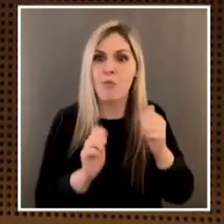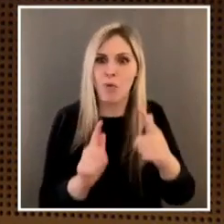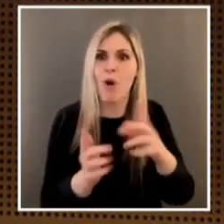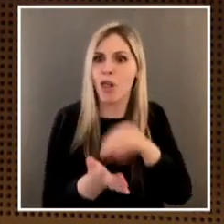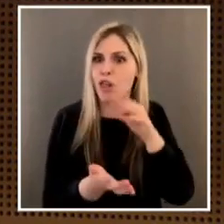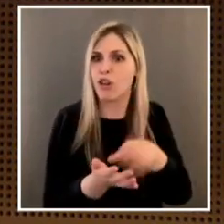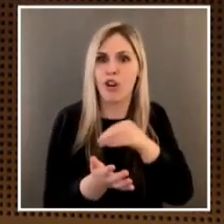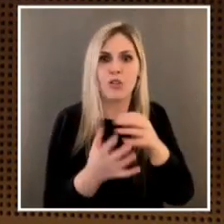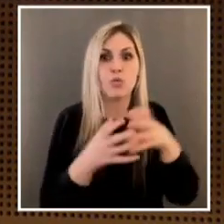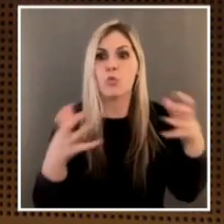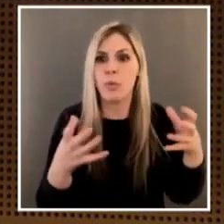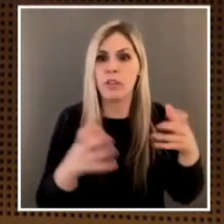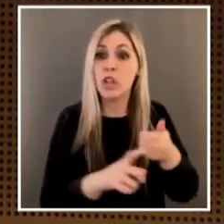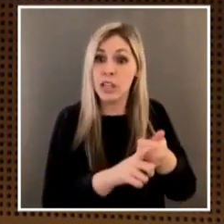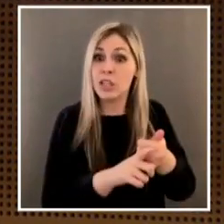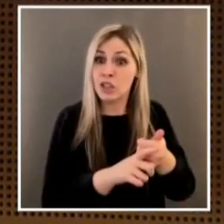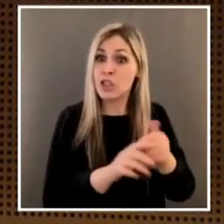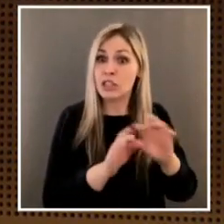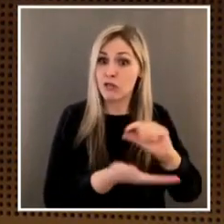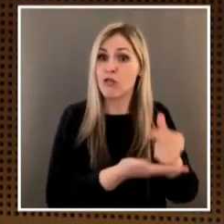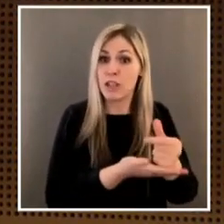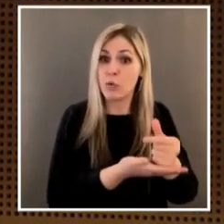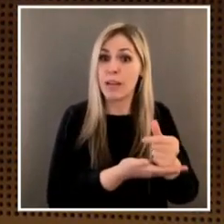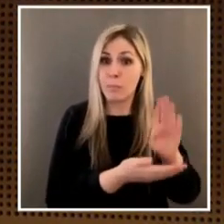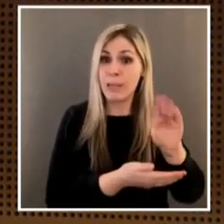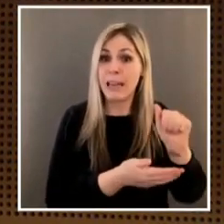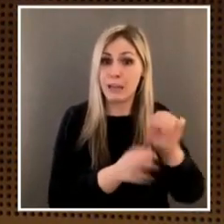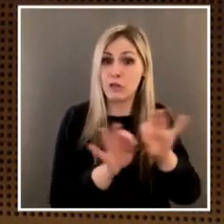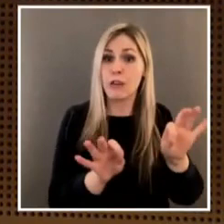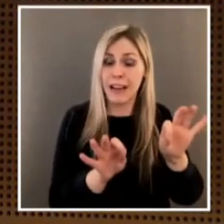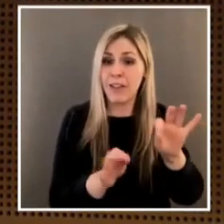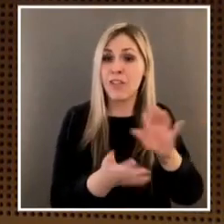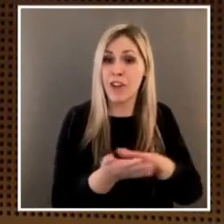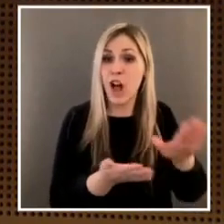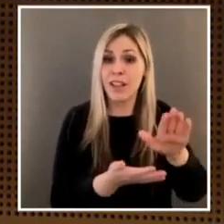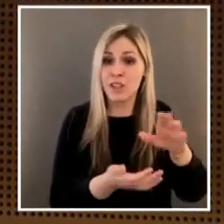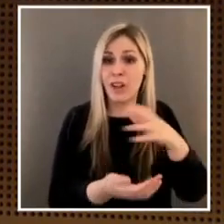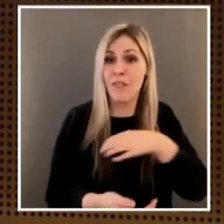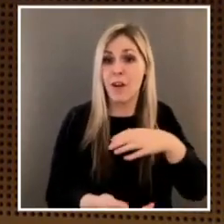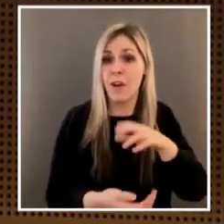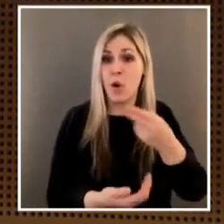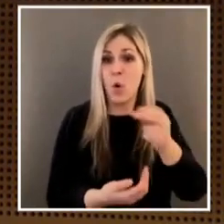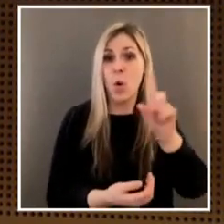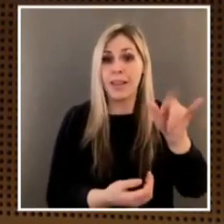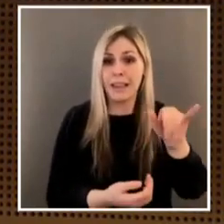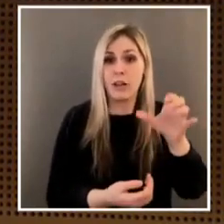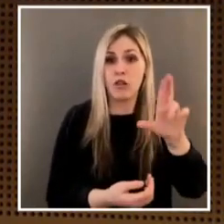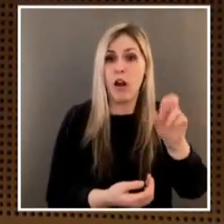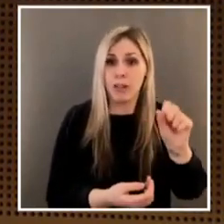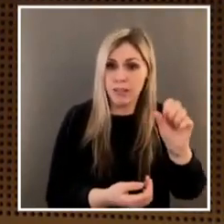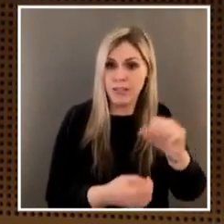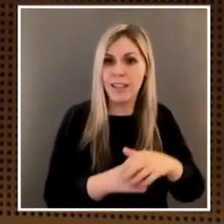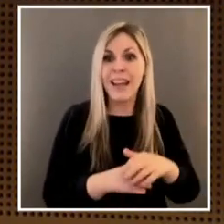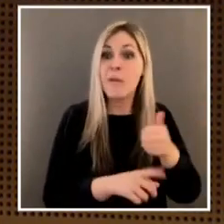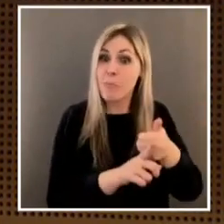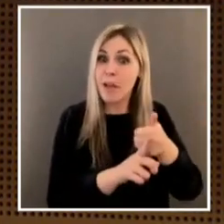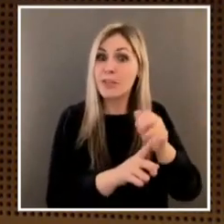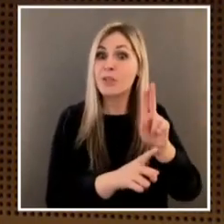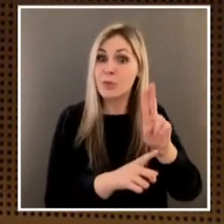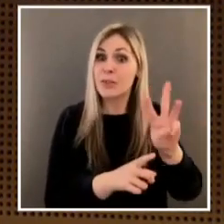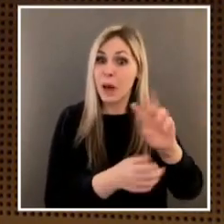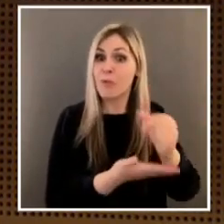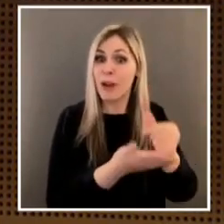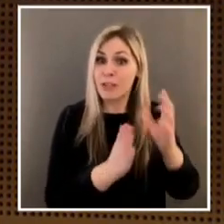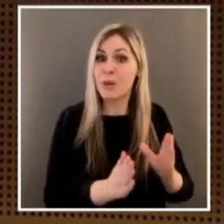She earned her BA from the College of Holy Cross, and she's a UW alum, having earned her MFA from the University